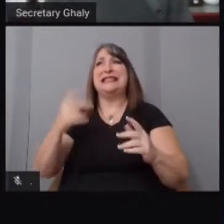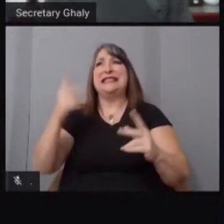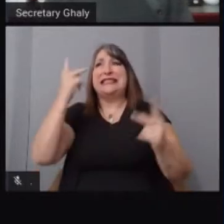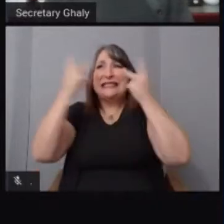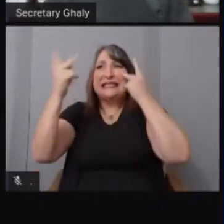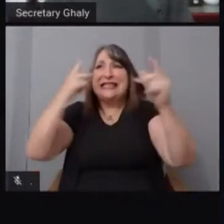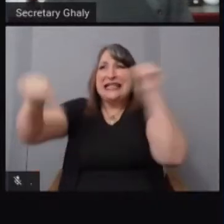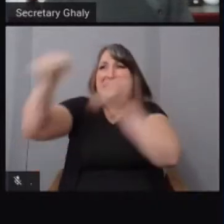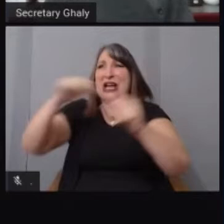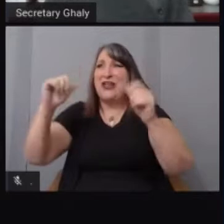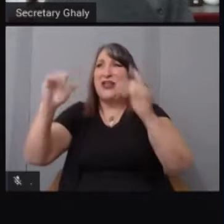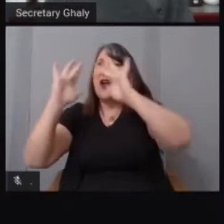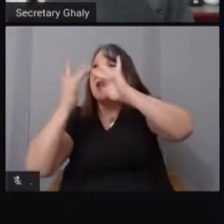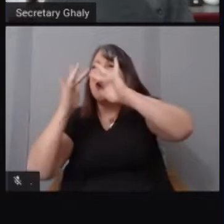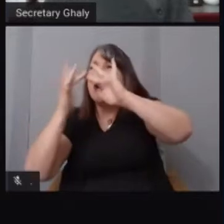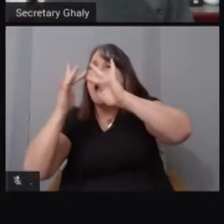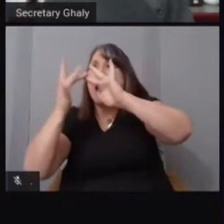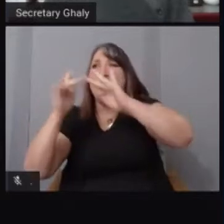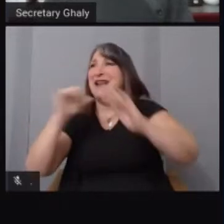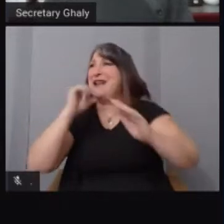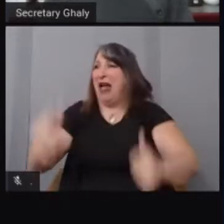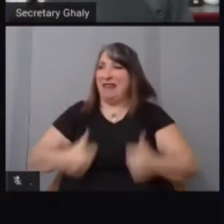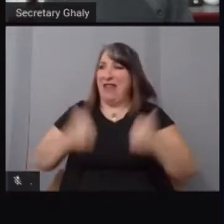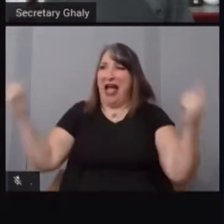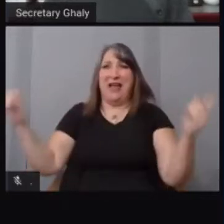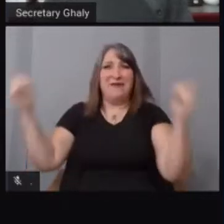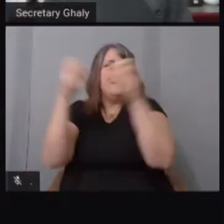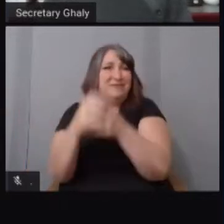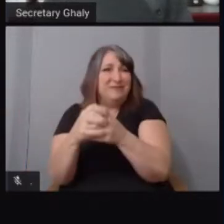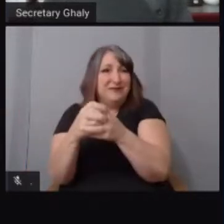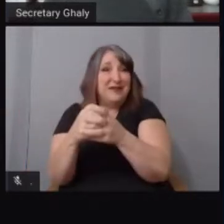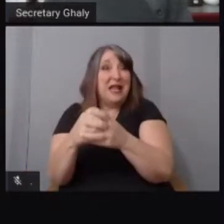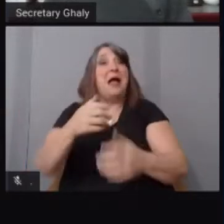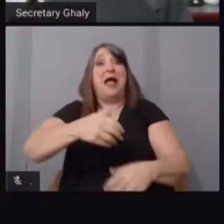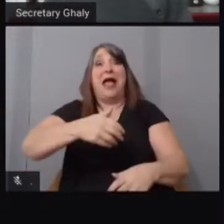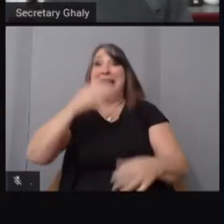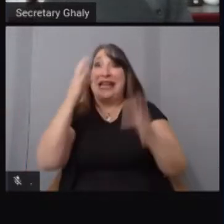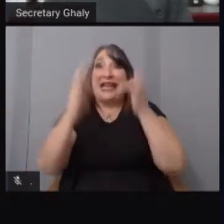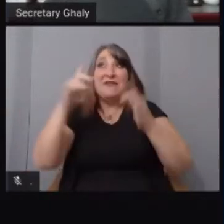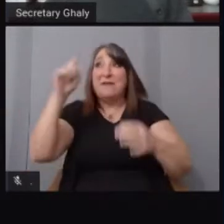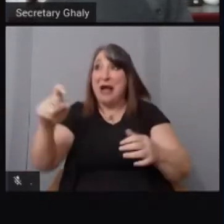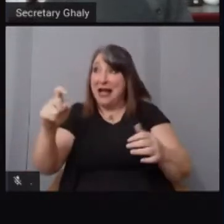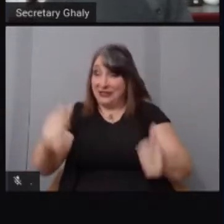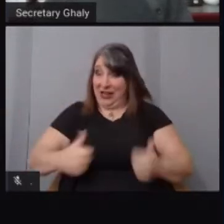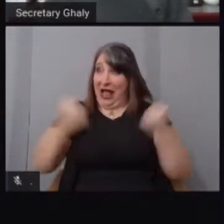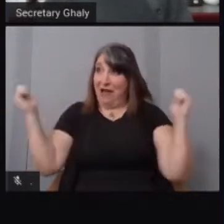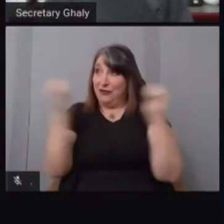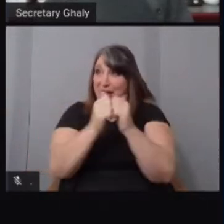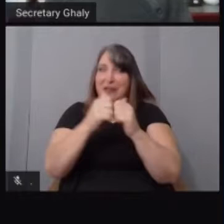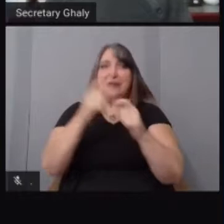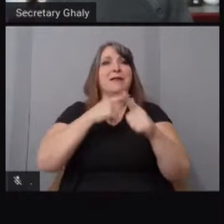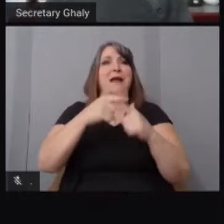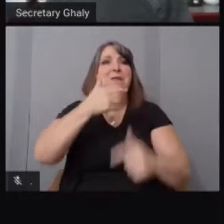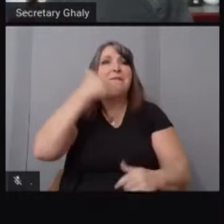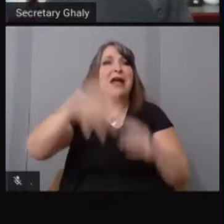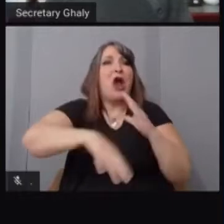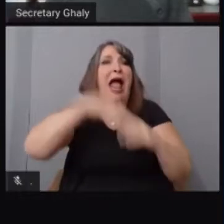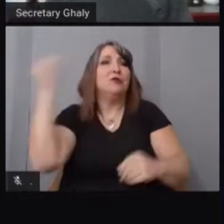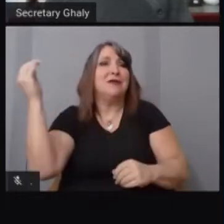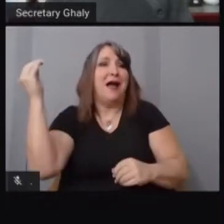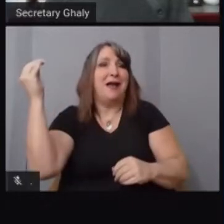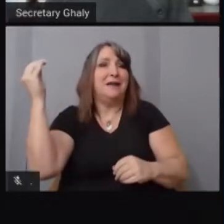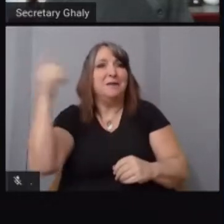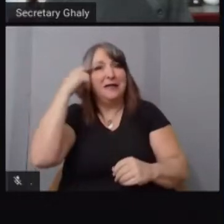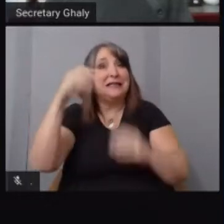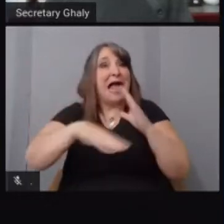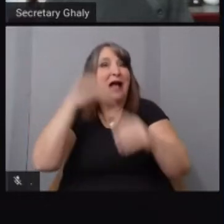you are gathering with others, to have it outdoors as much as possible, because we know that that significantly reduces the